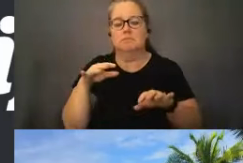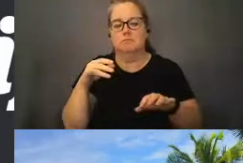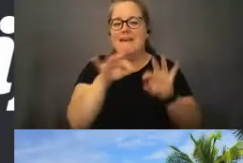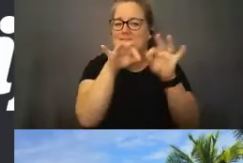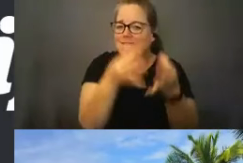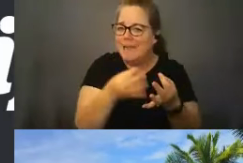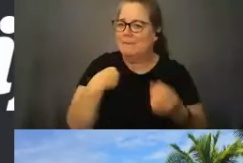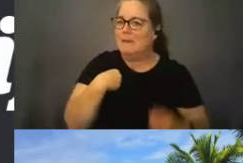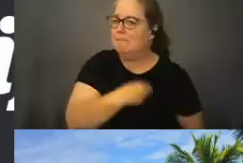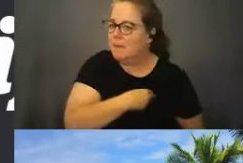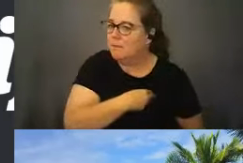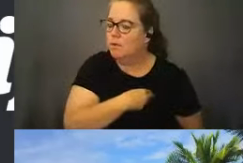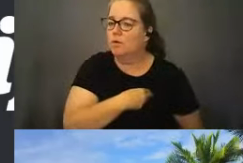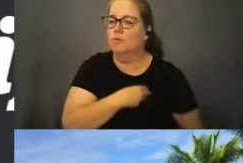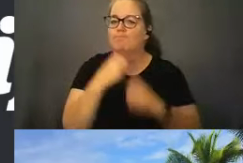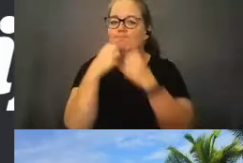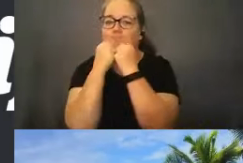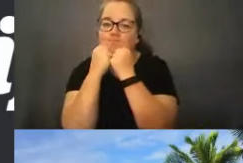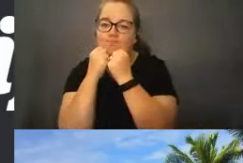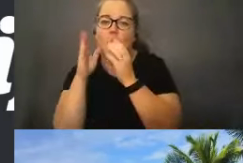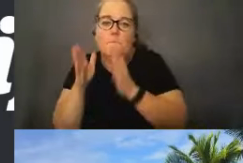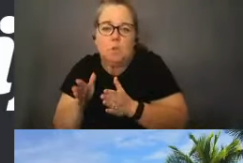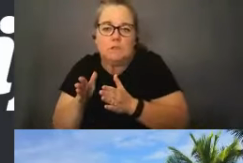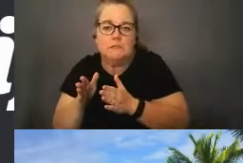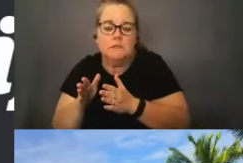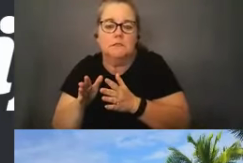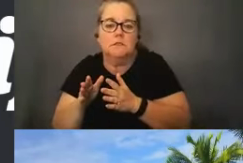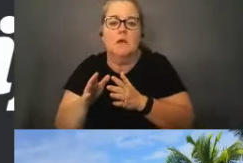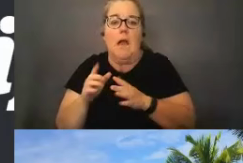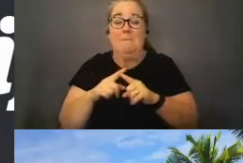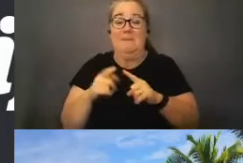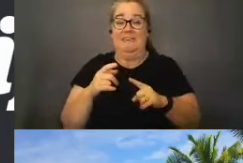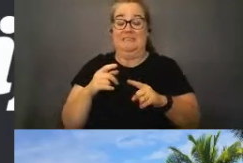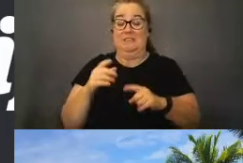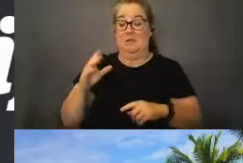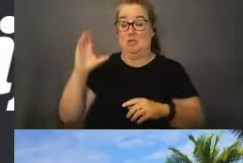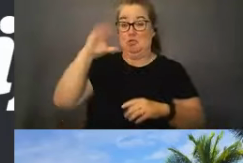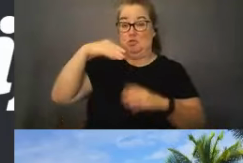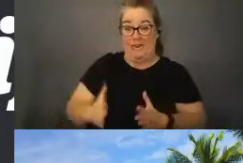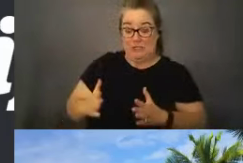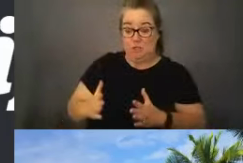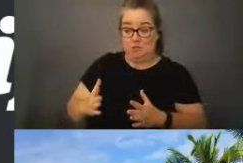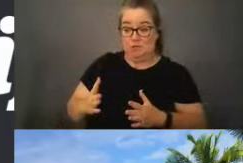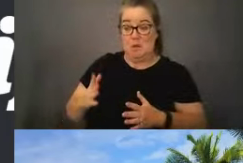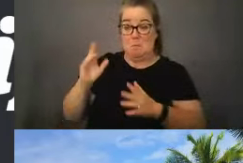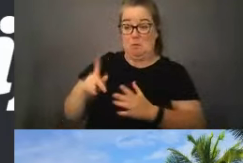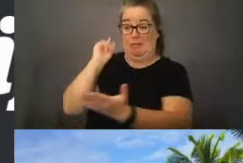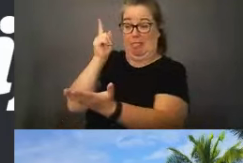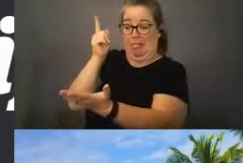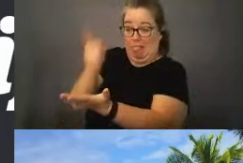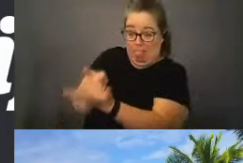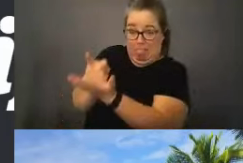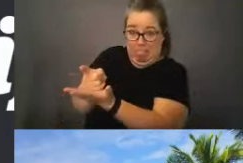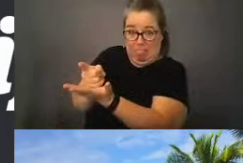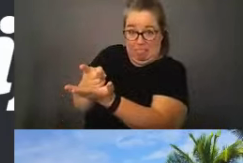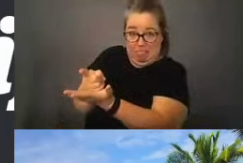or loved one. But when you see a stranger that falls over and they need